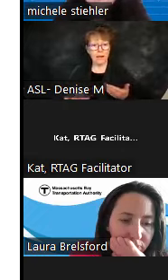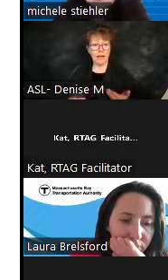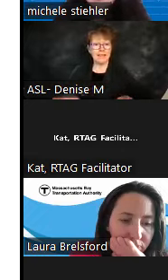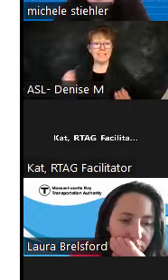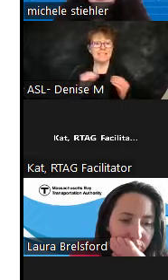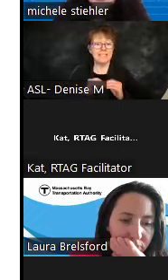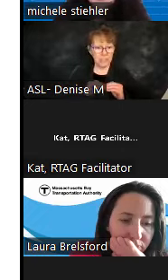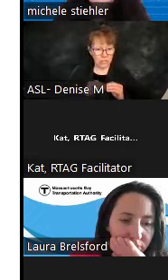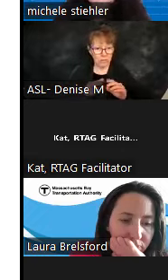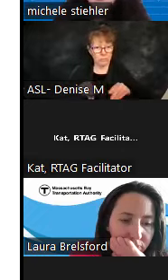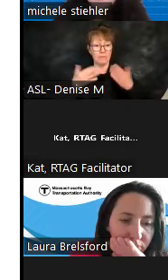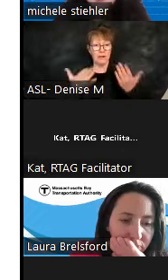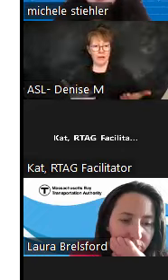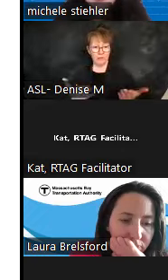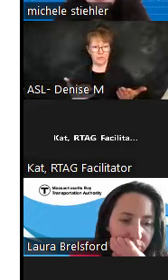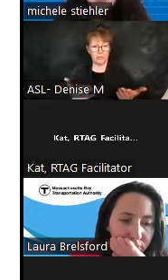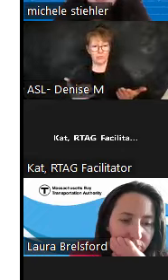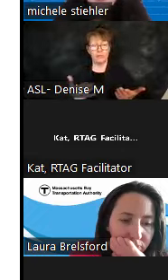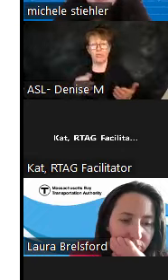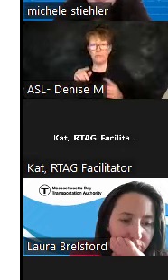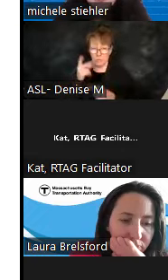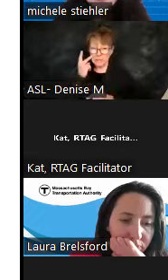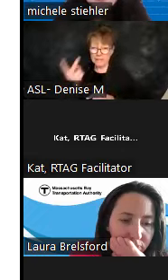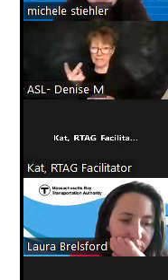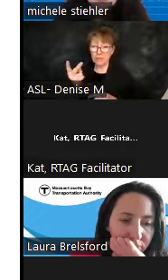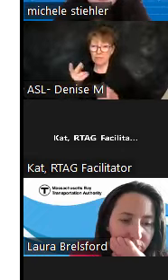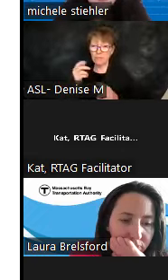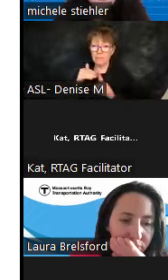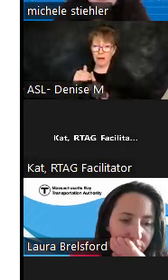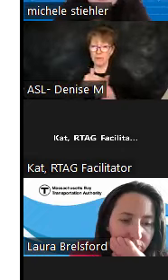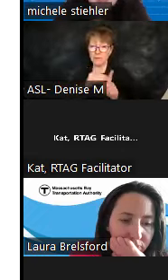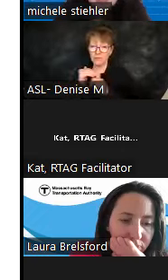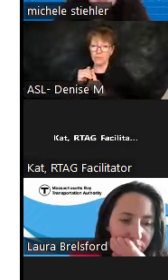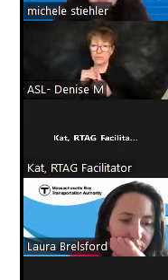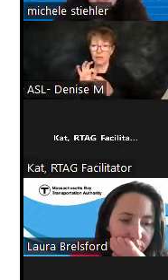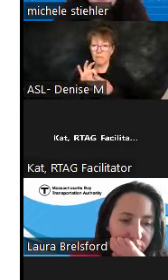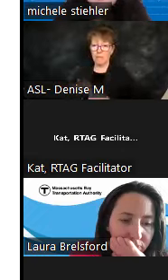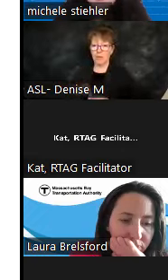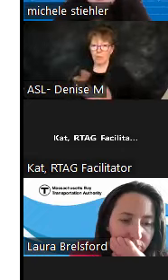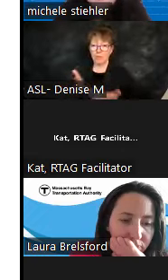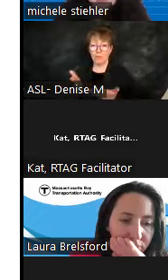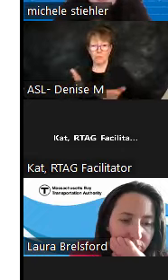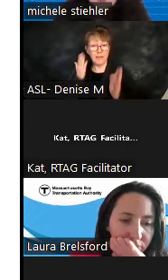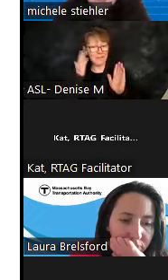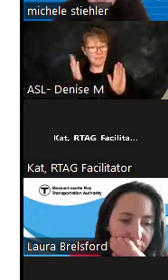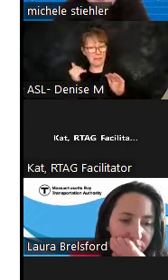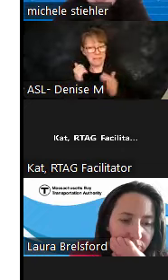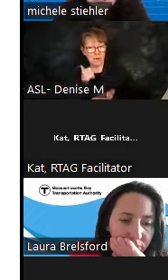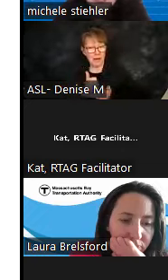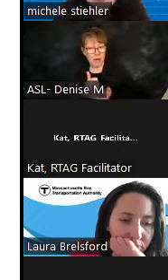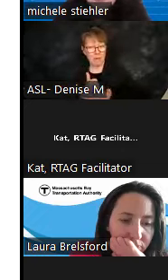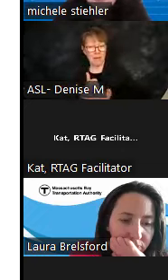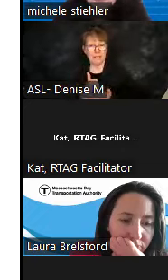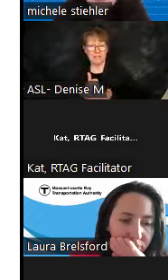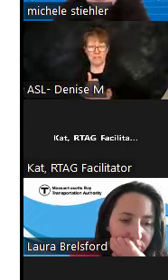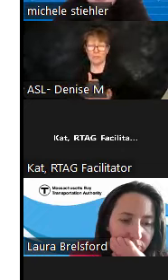begin seeing reminders about that service, and we expect that will help us address the ongoing driver